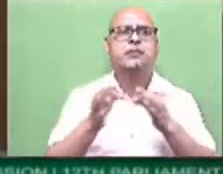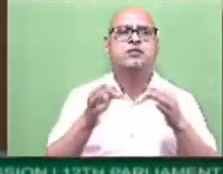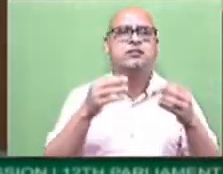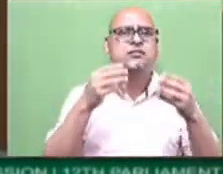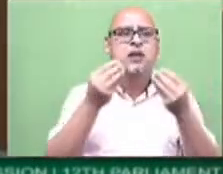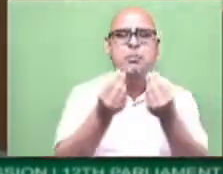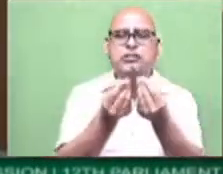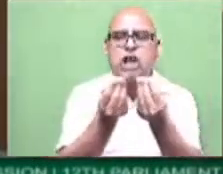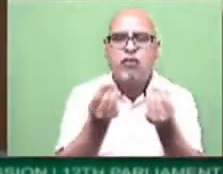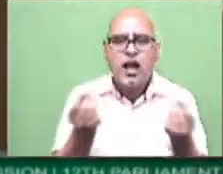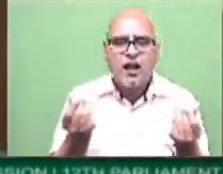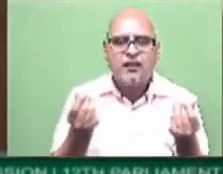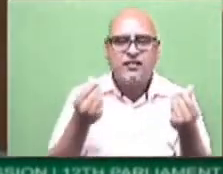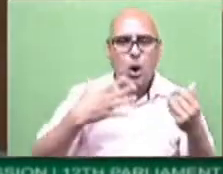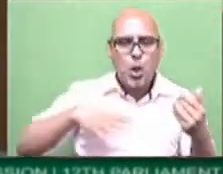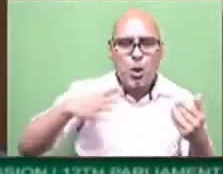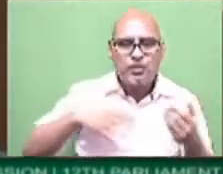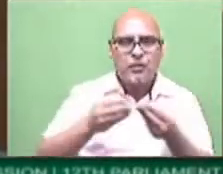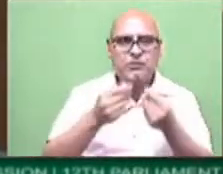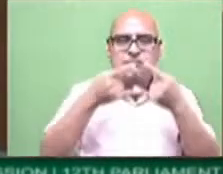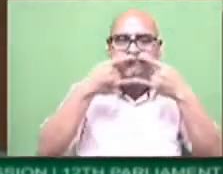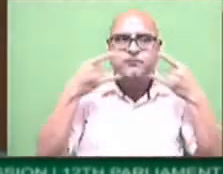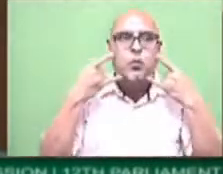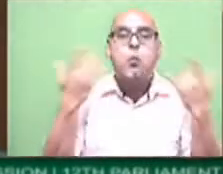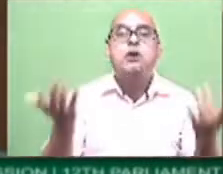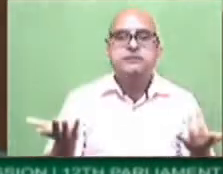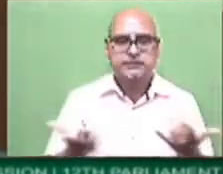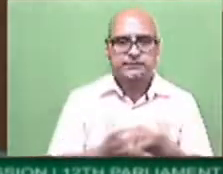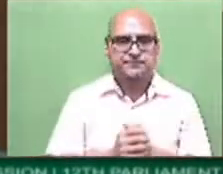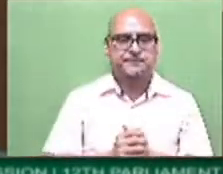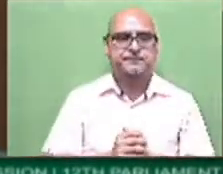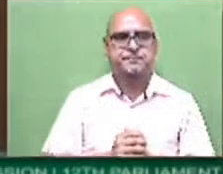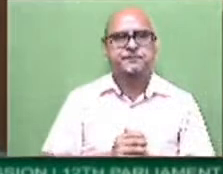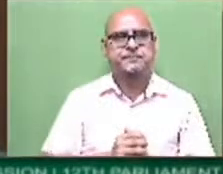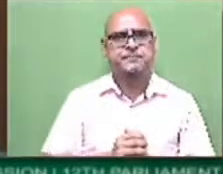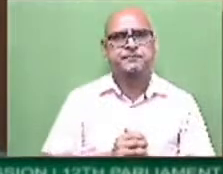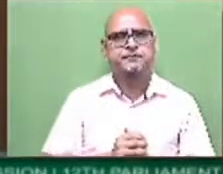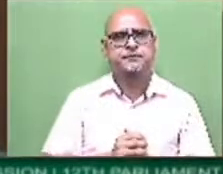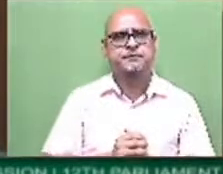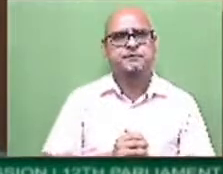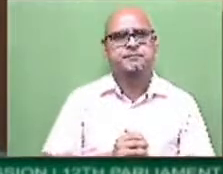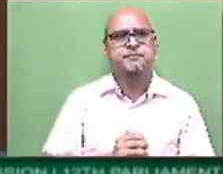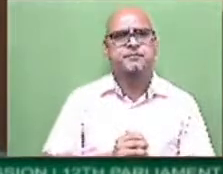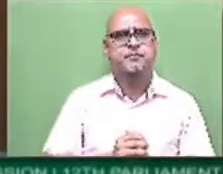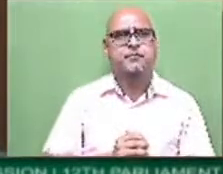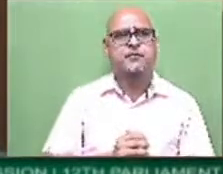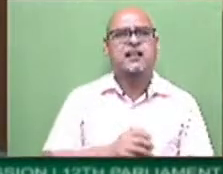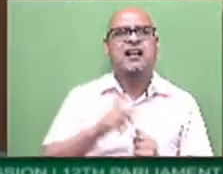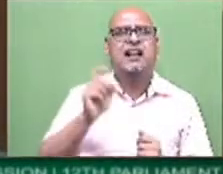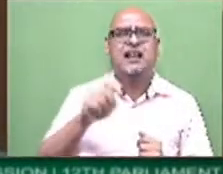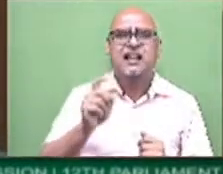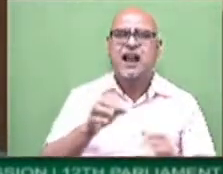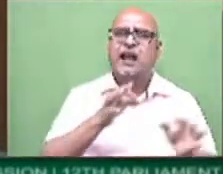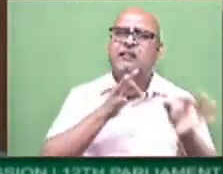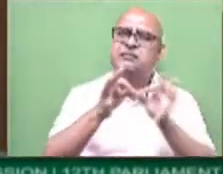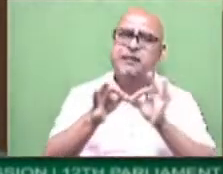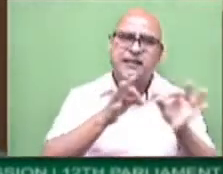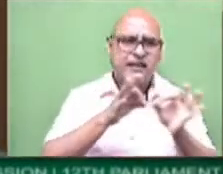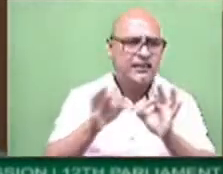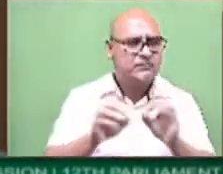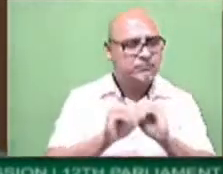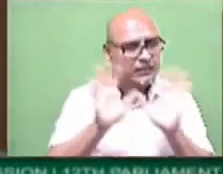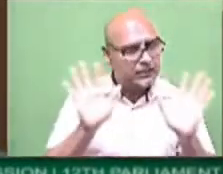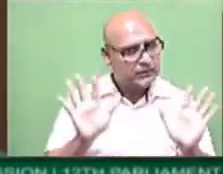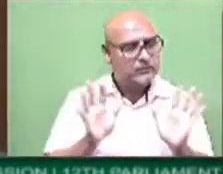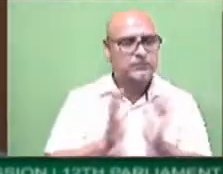issue would be the quality. There are interestingly no legal standards for masks. We are talking about cloth